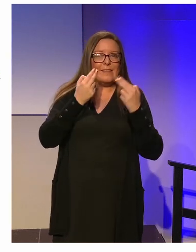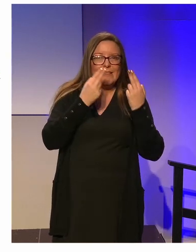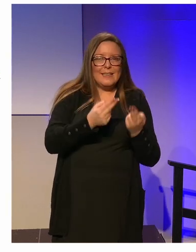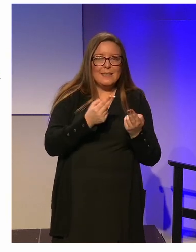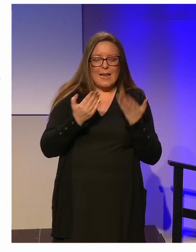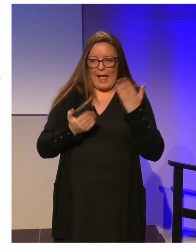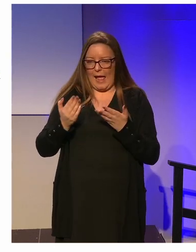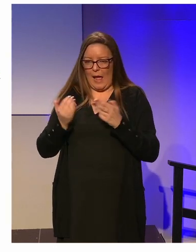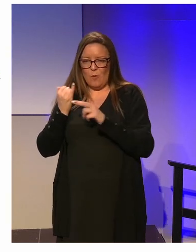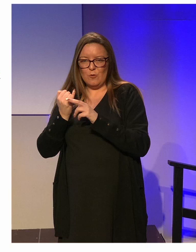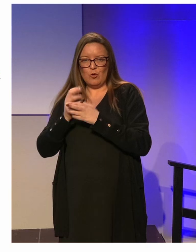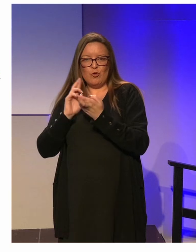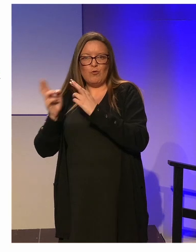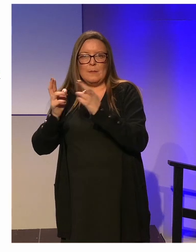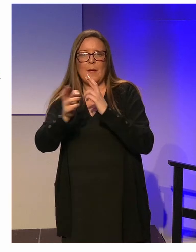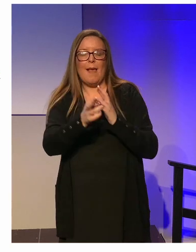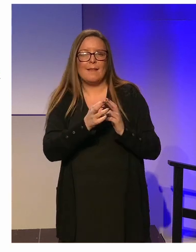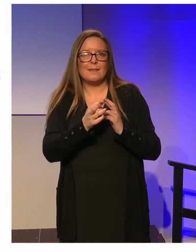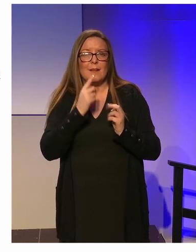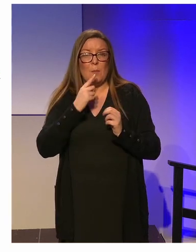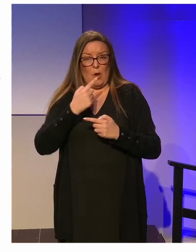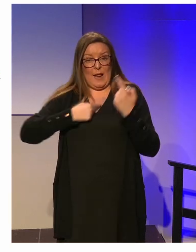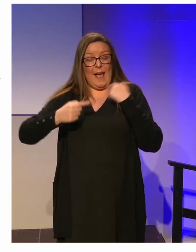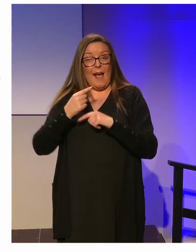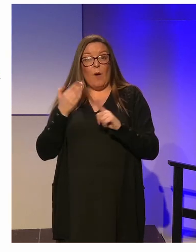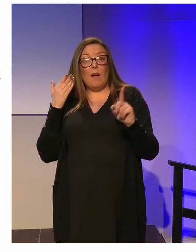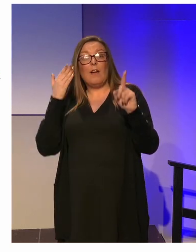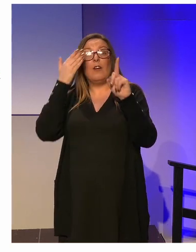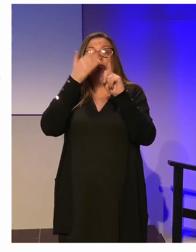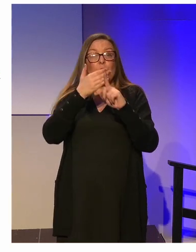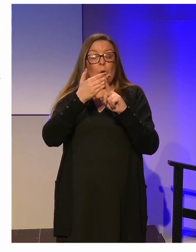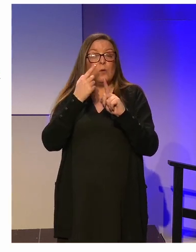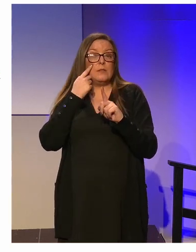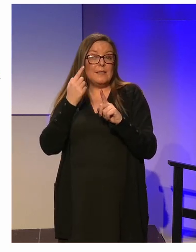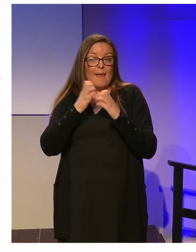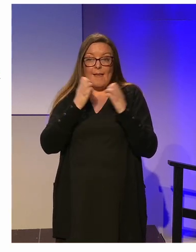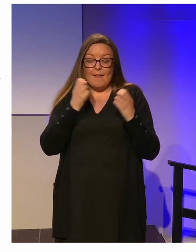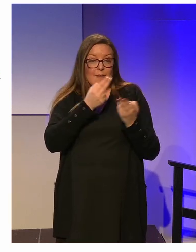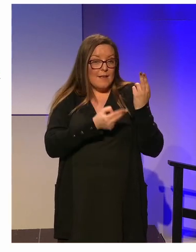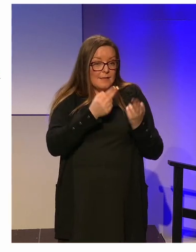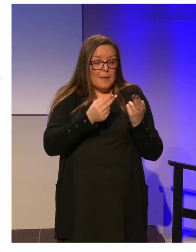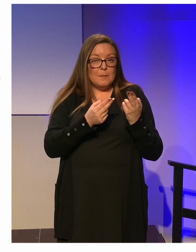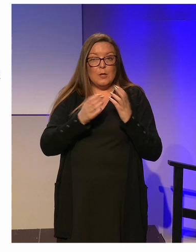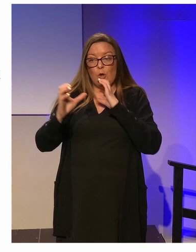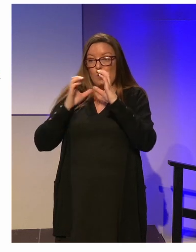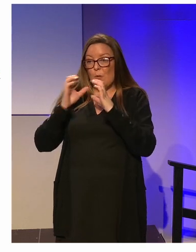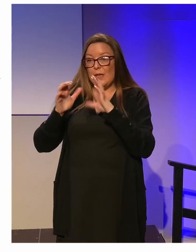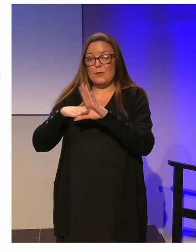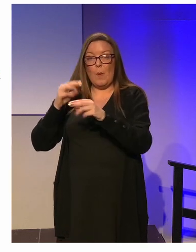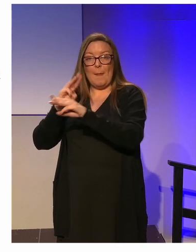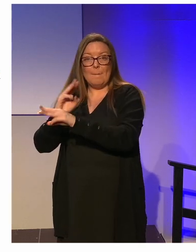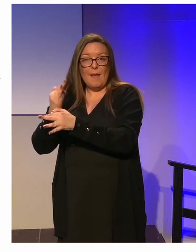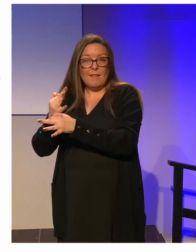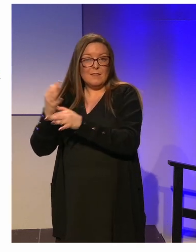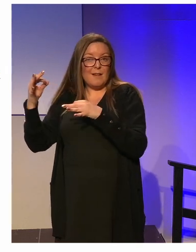we responding? And our ultimate goal is to see on every assessment and report form and communication to parents and guardians